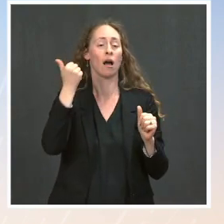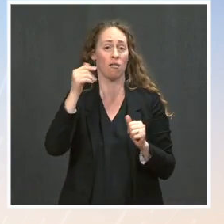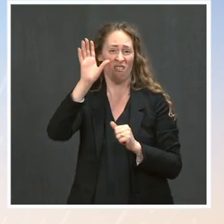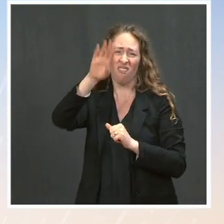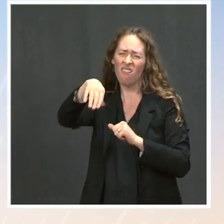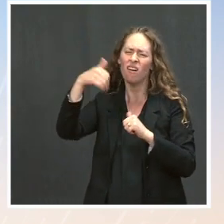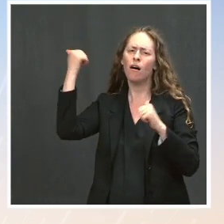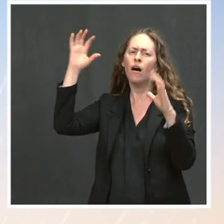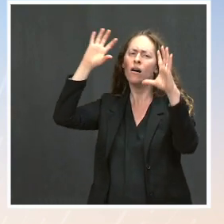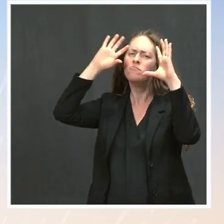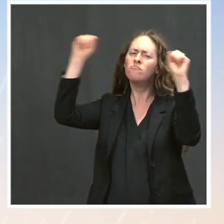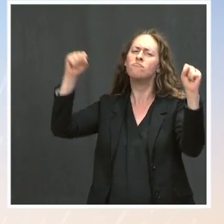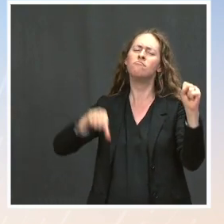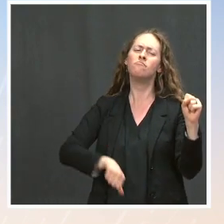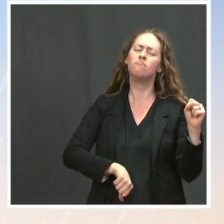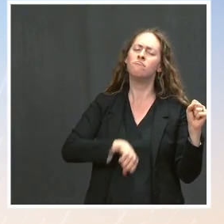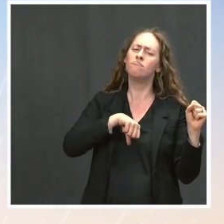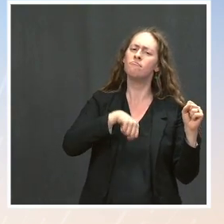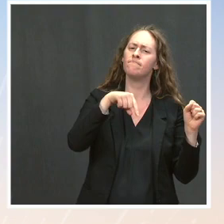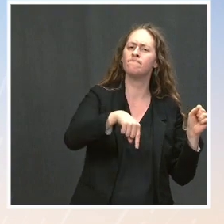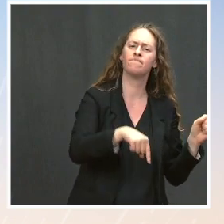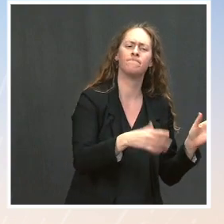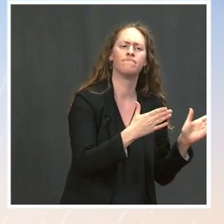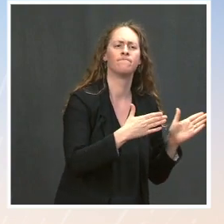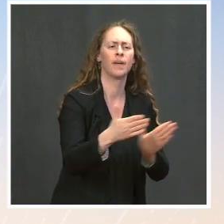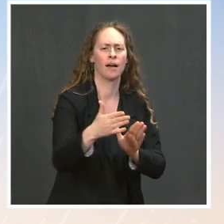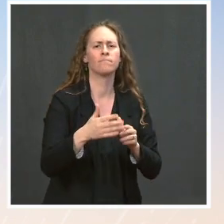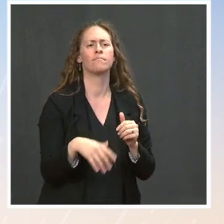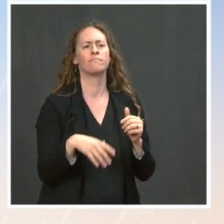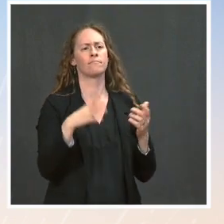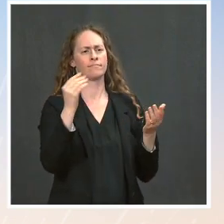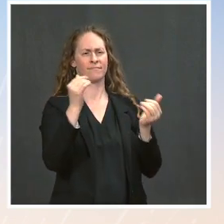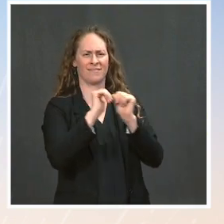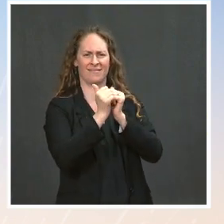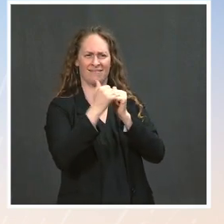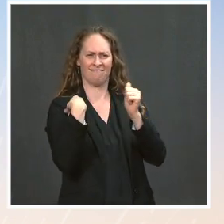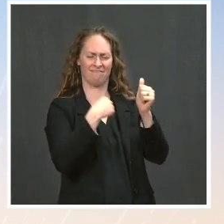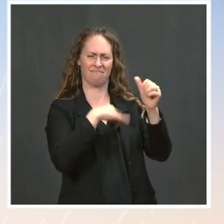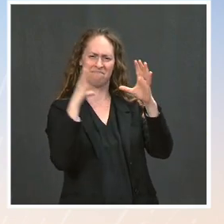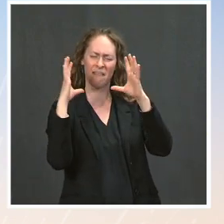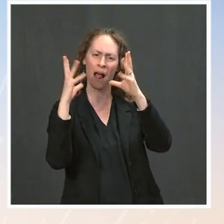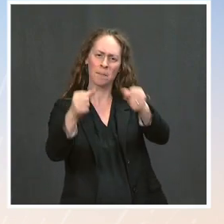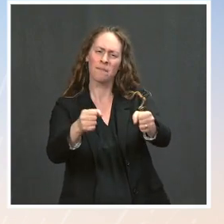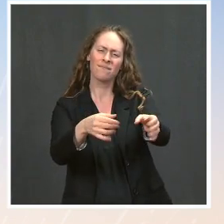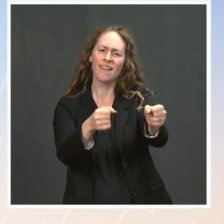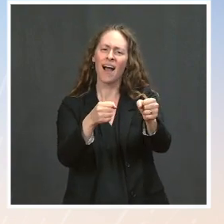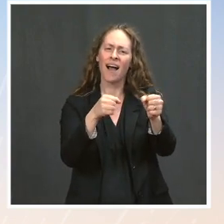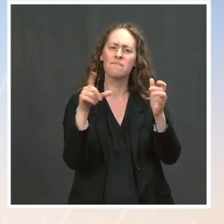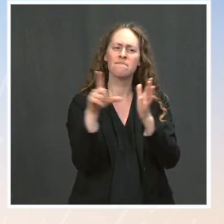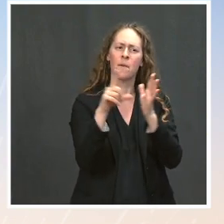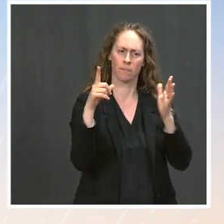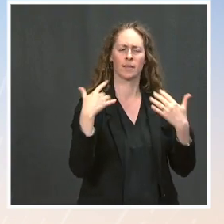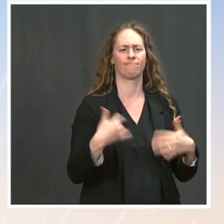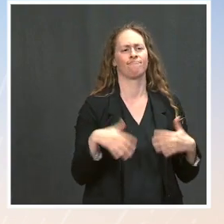accomplishment and the speed with which we were able to implement it, and believes that we should